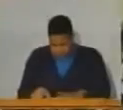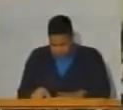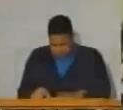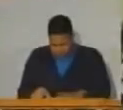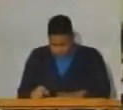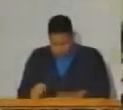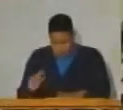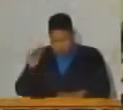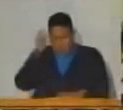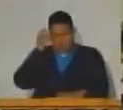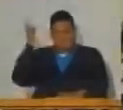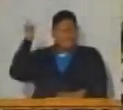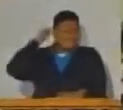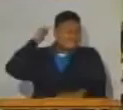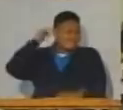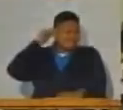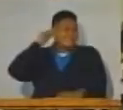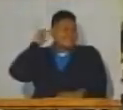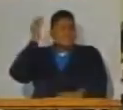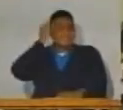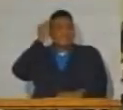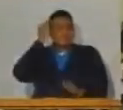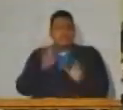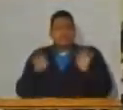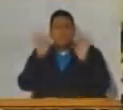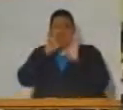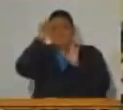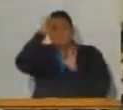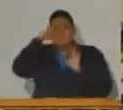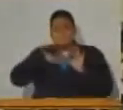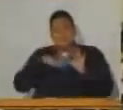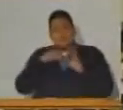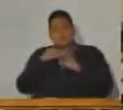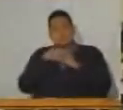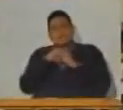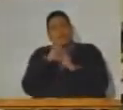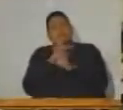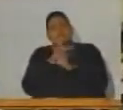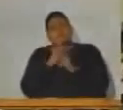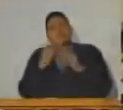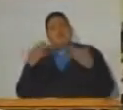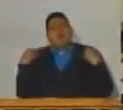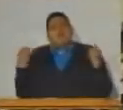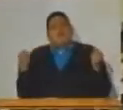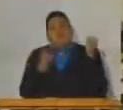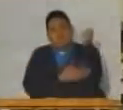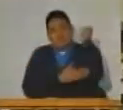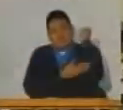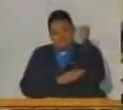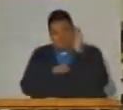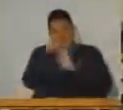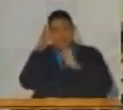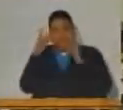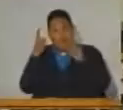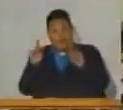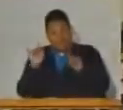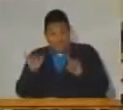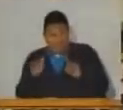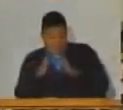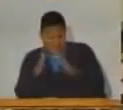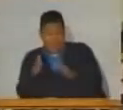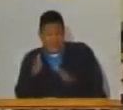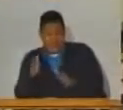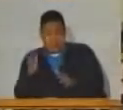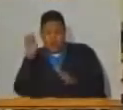The government is conscious of the importance of males in the maintenance of a healthy society. It is to this end